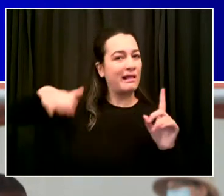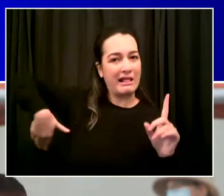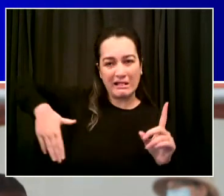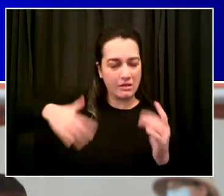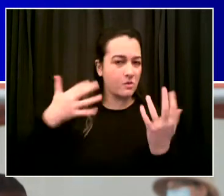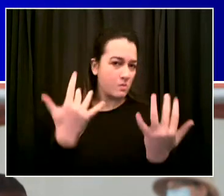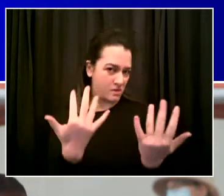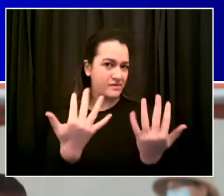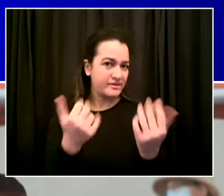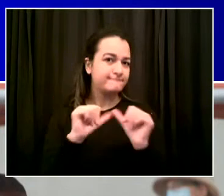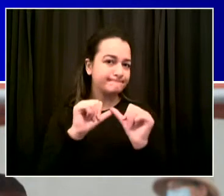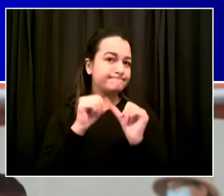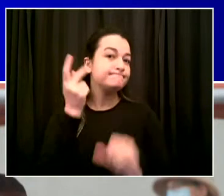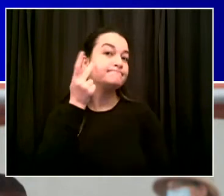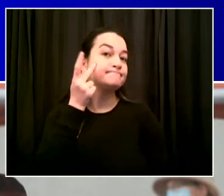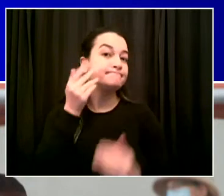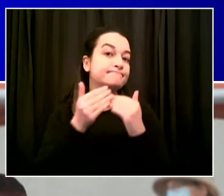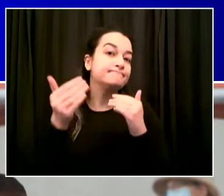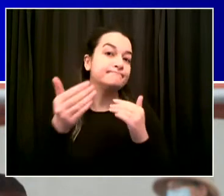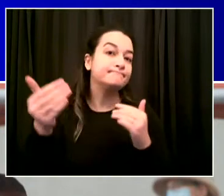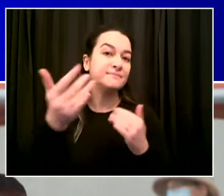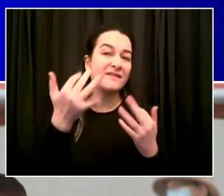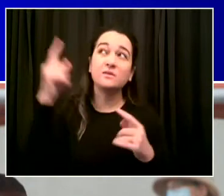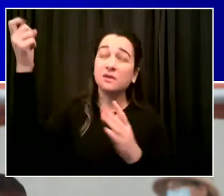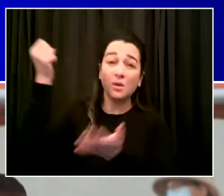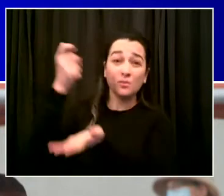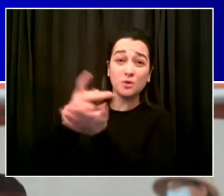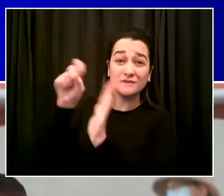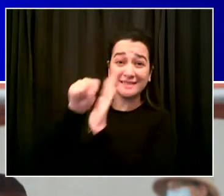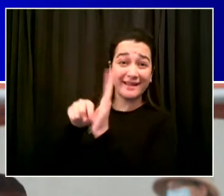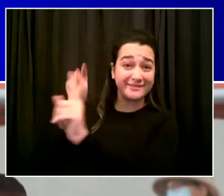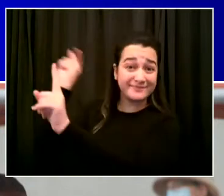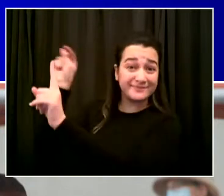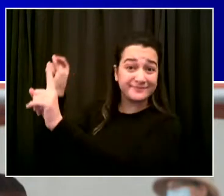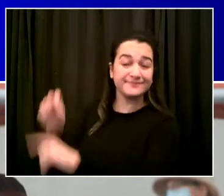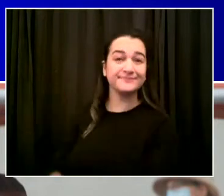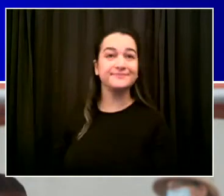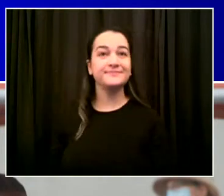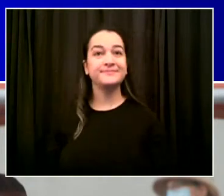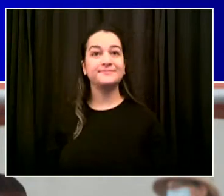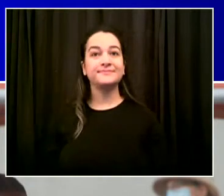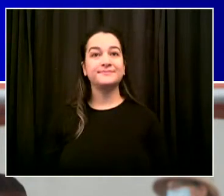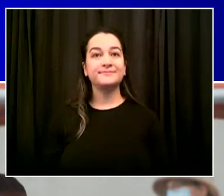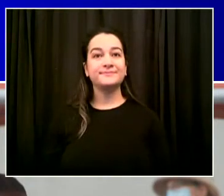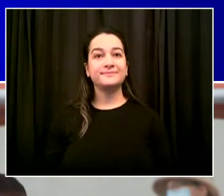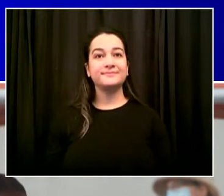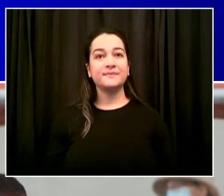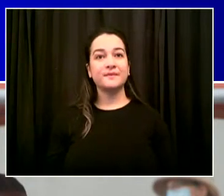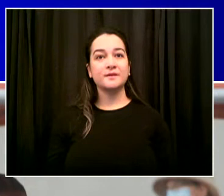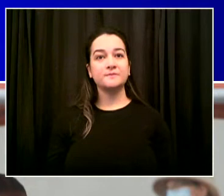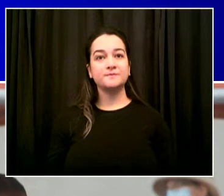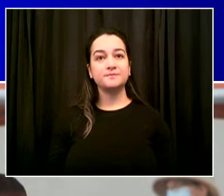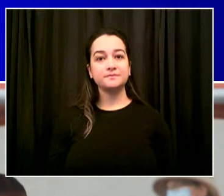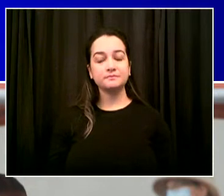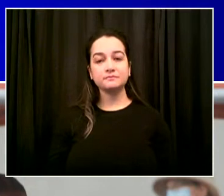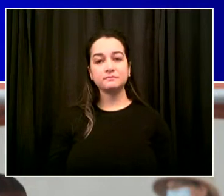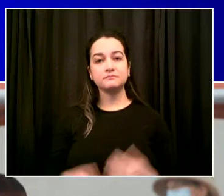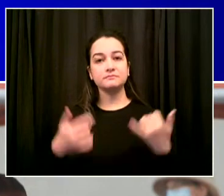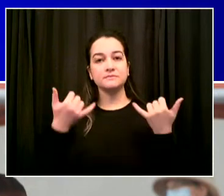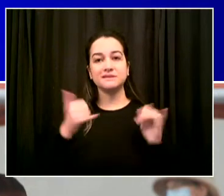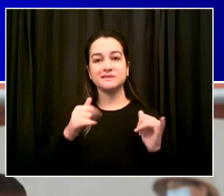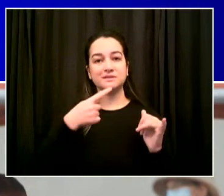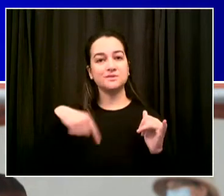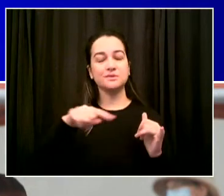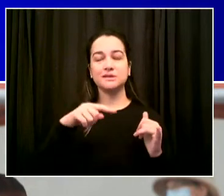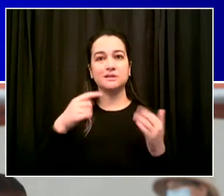vaccinate means being able to use the second doses that right now are being held in reserve. It makes no sense. This is something I